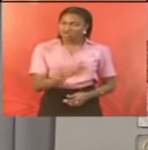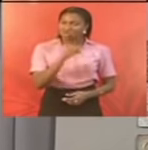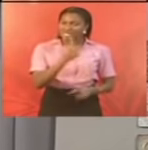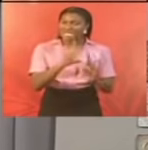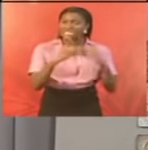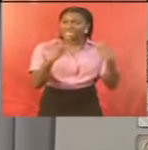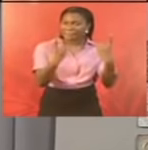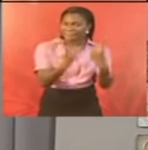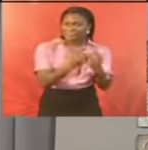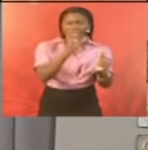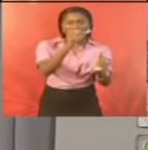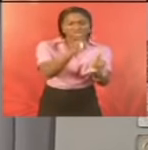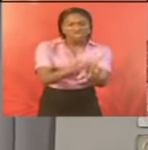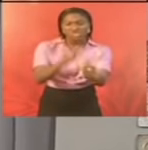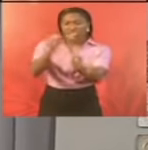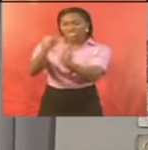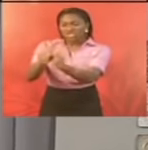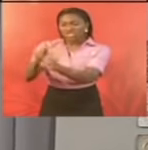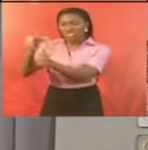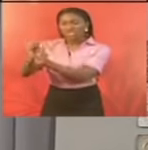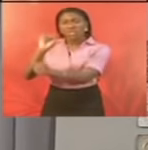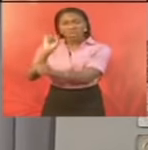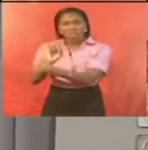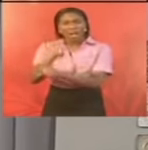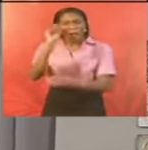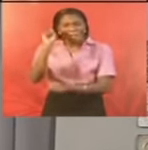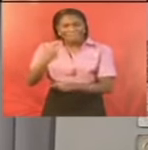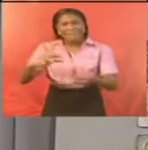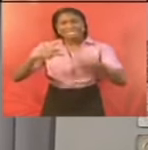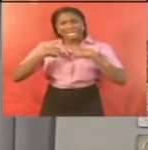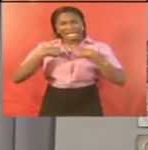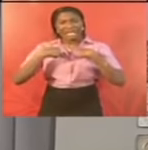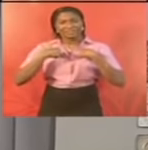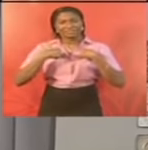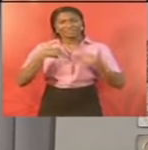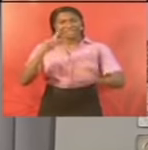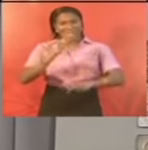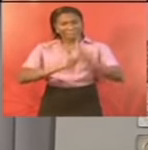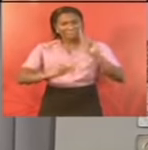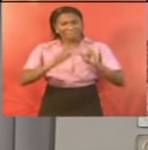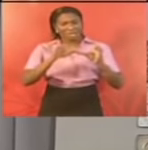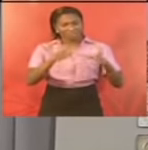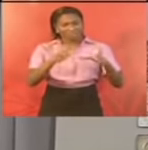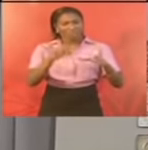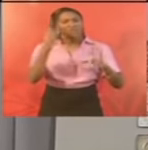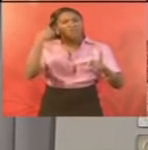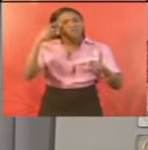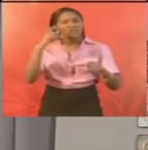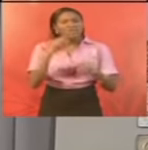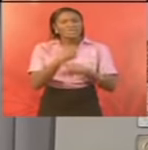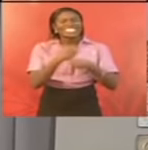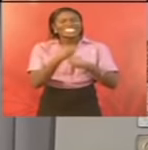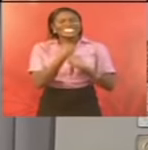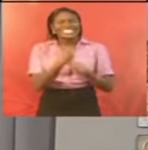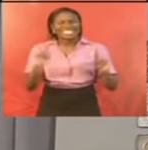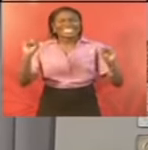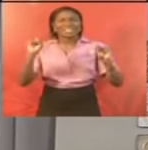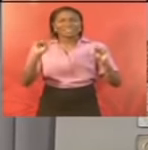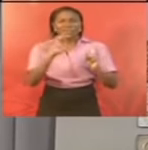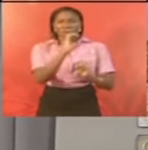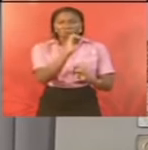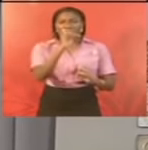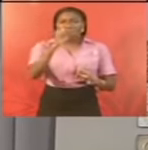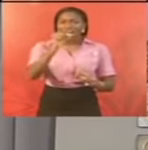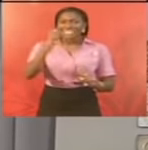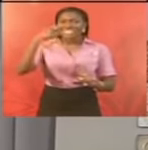this cooperation across sectors. Companies now empower your OSH departments